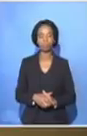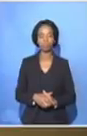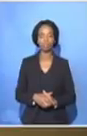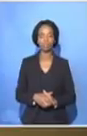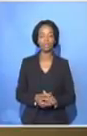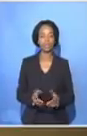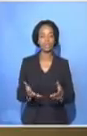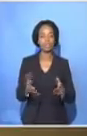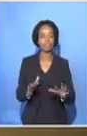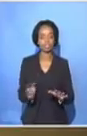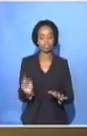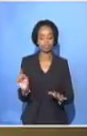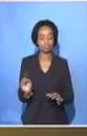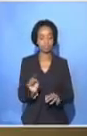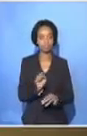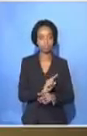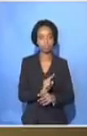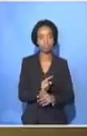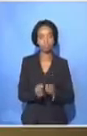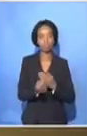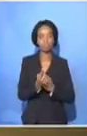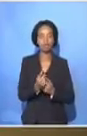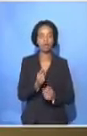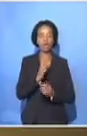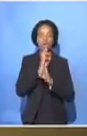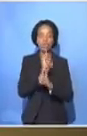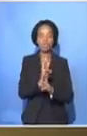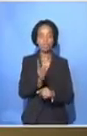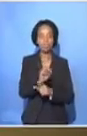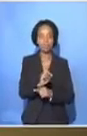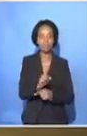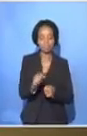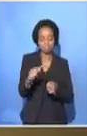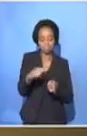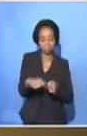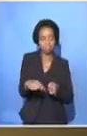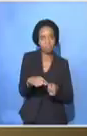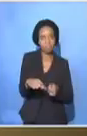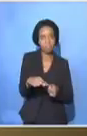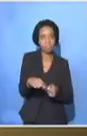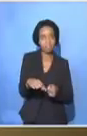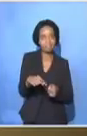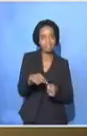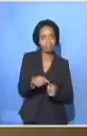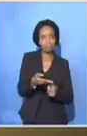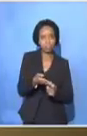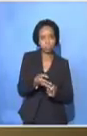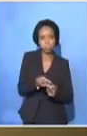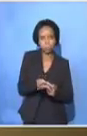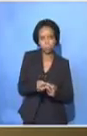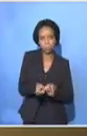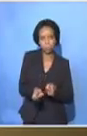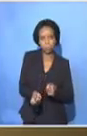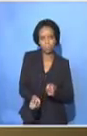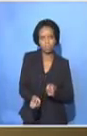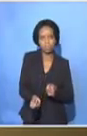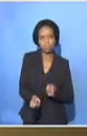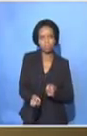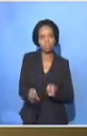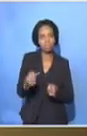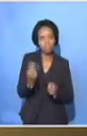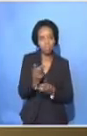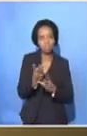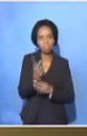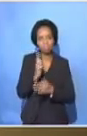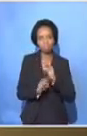reports that the indelible ink was fading, leading to allegations of double voting,